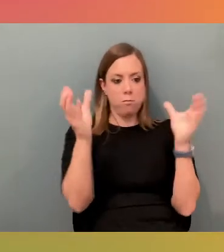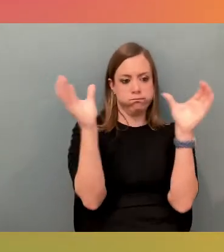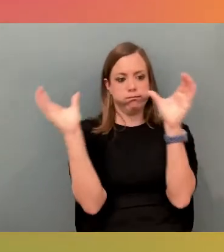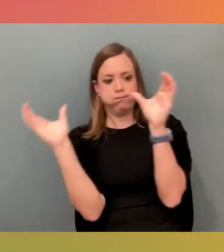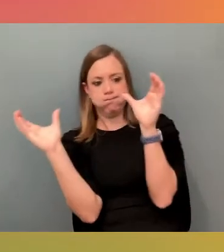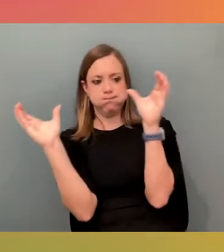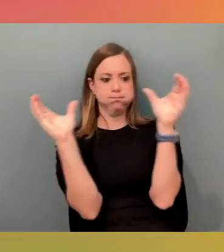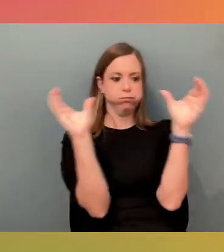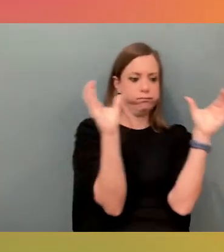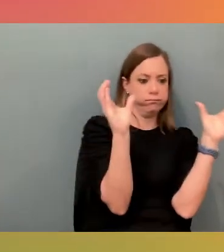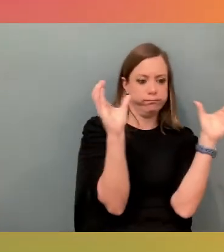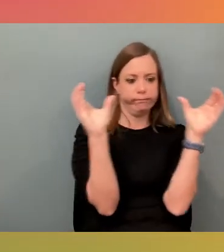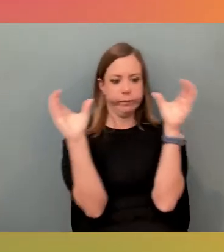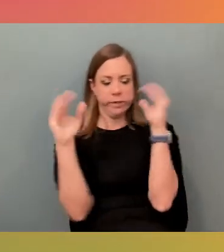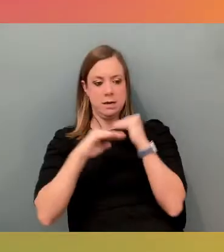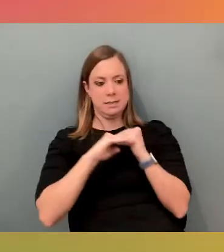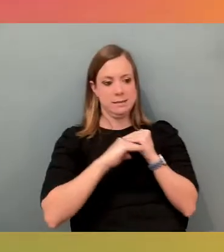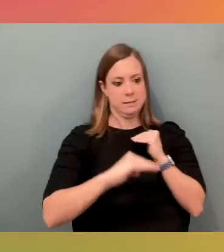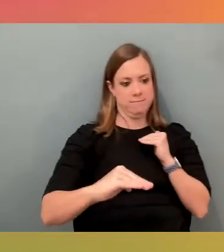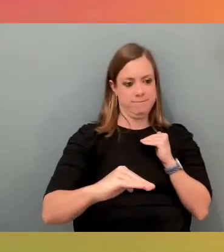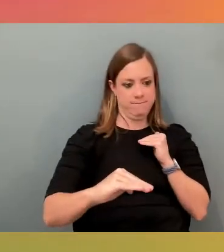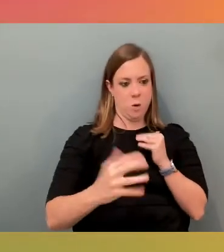earth.